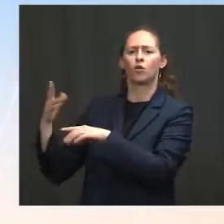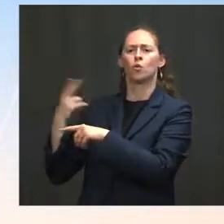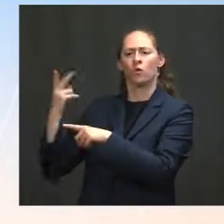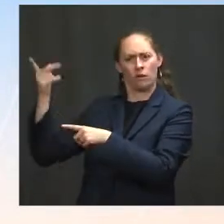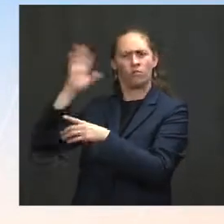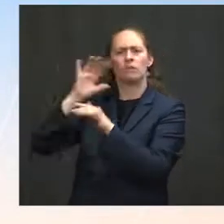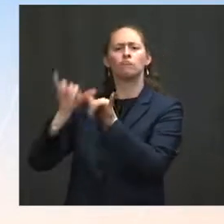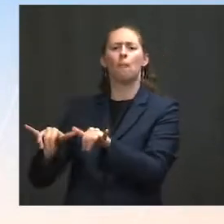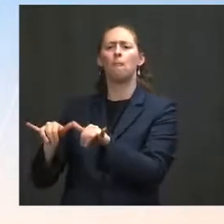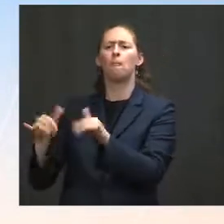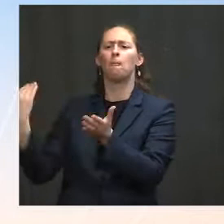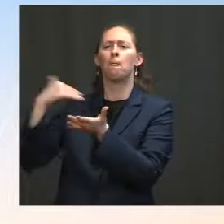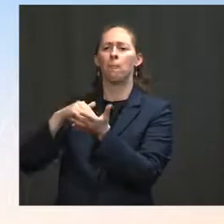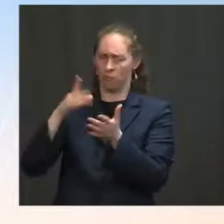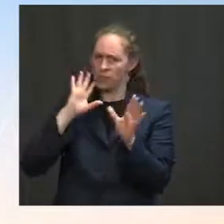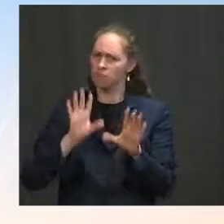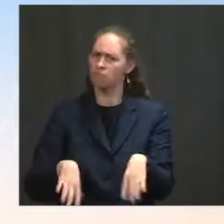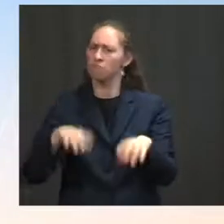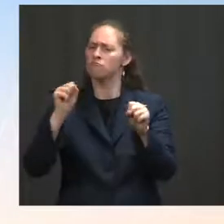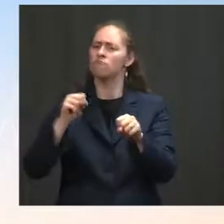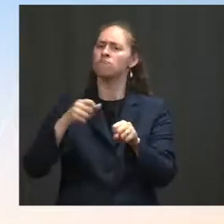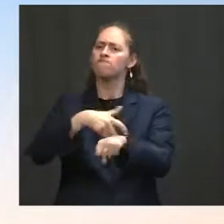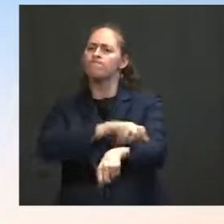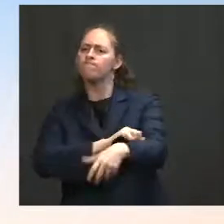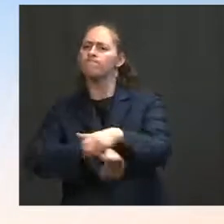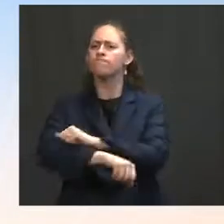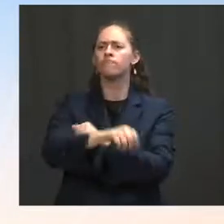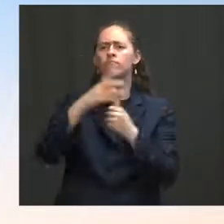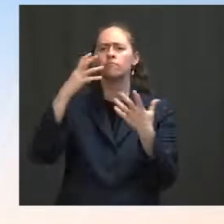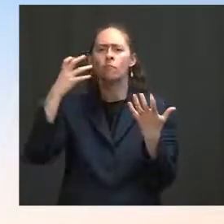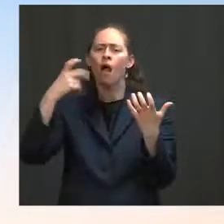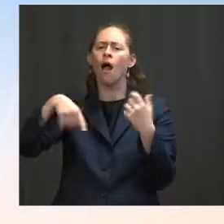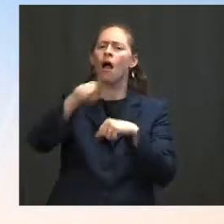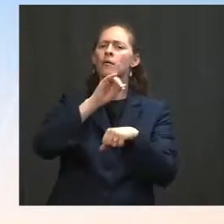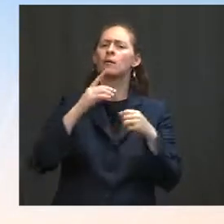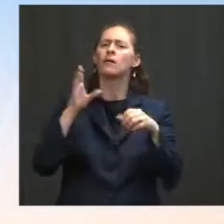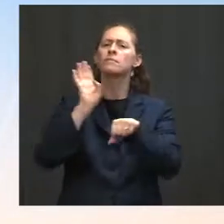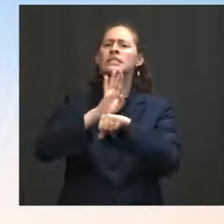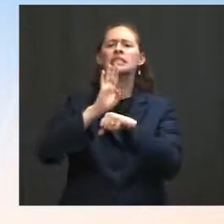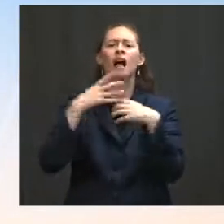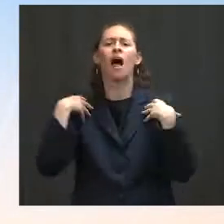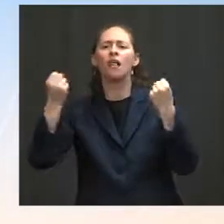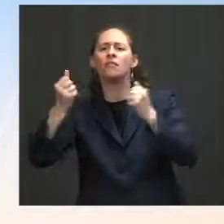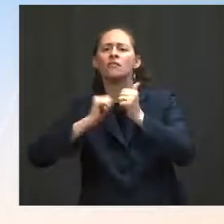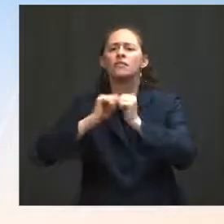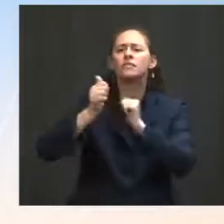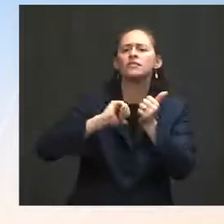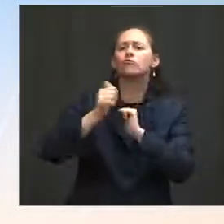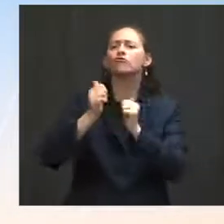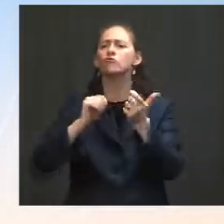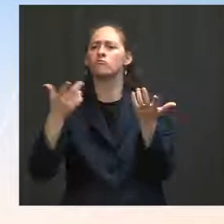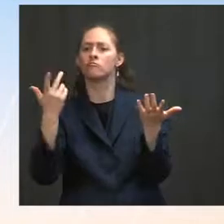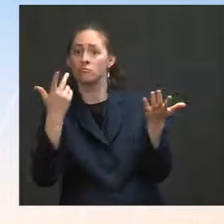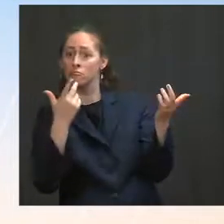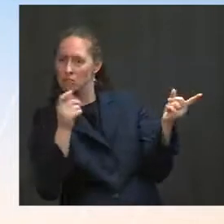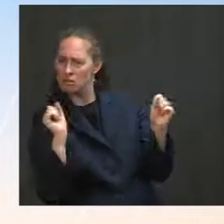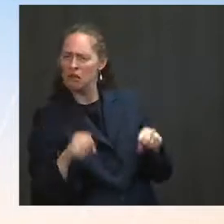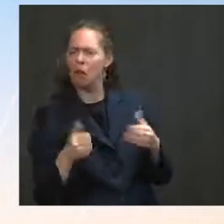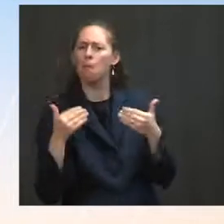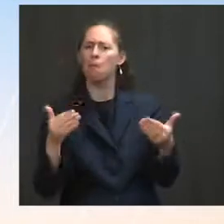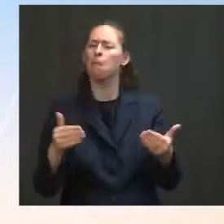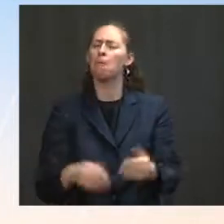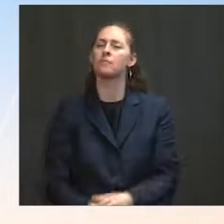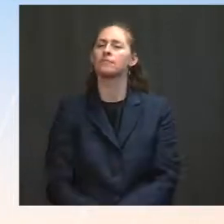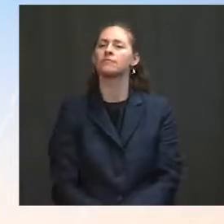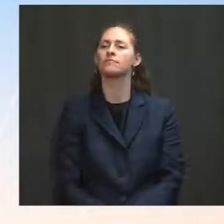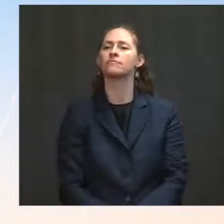make industries more competitive, to bring relief to consumers and the American people. So I'm not going to rule out future legislative